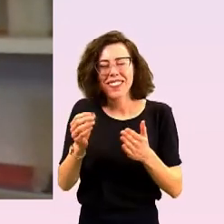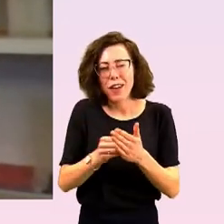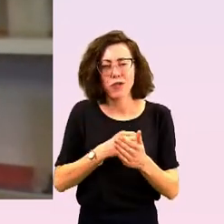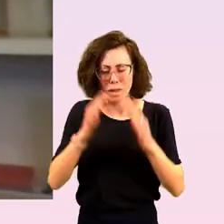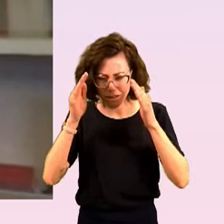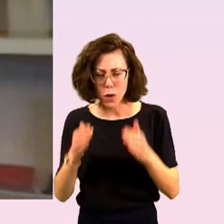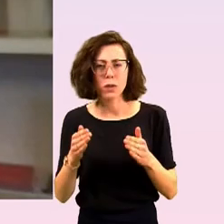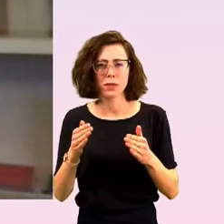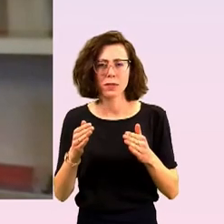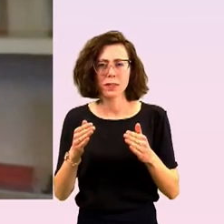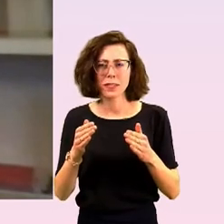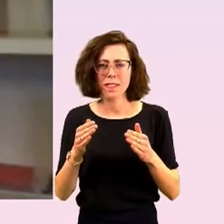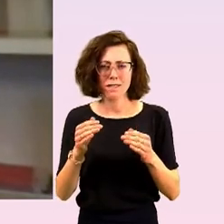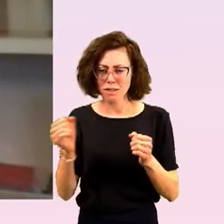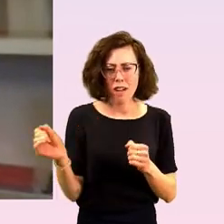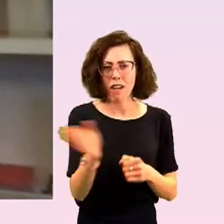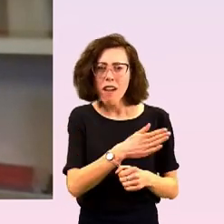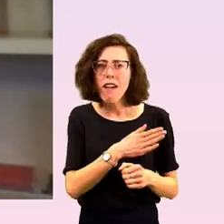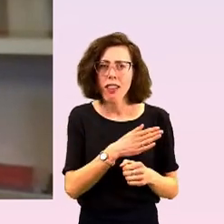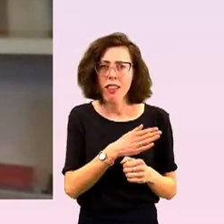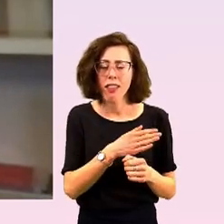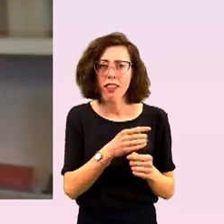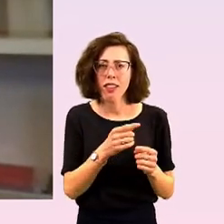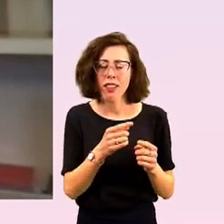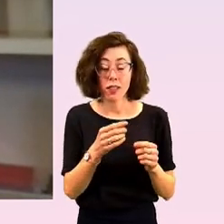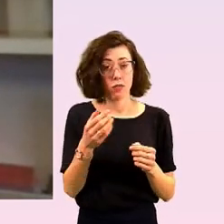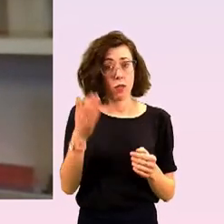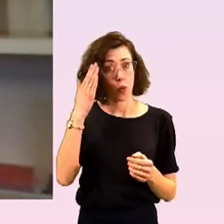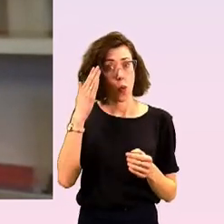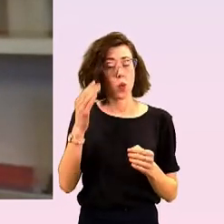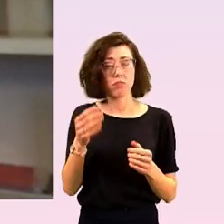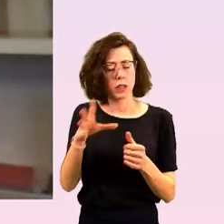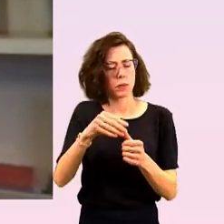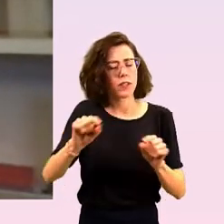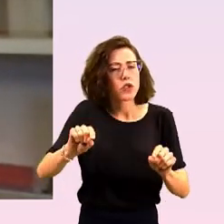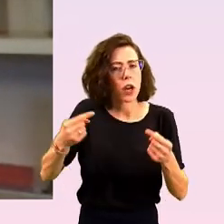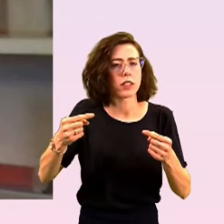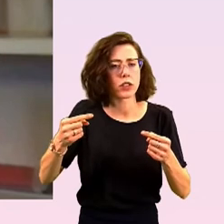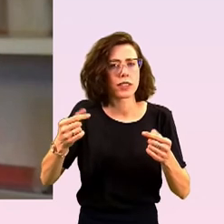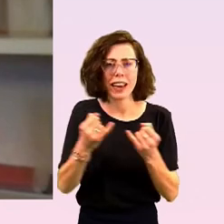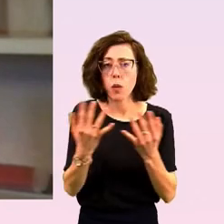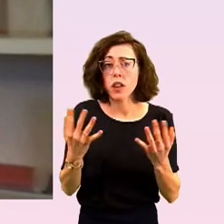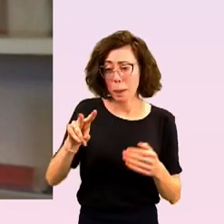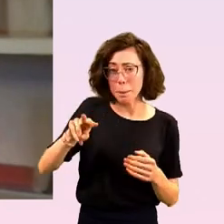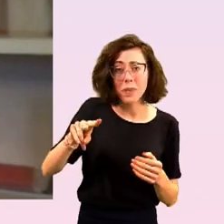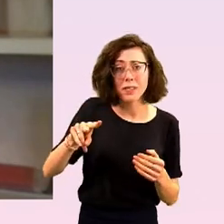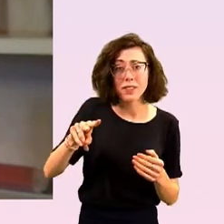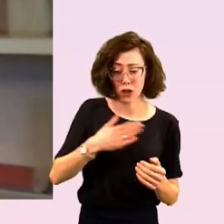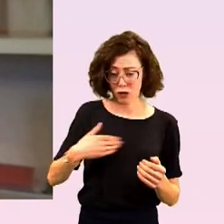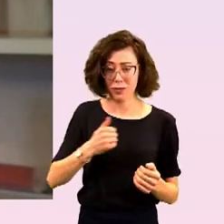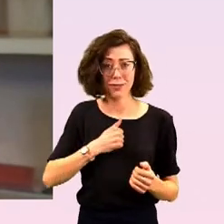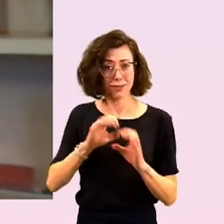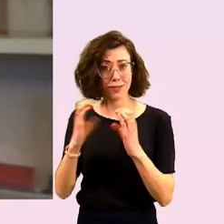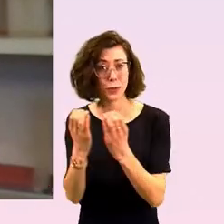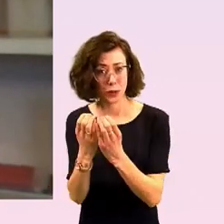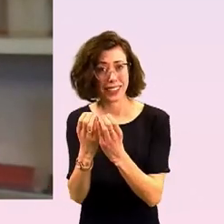specifically meet, you know, with the specific challenges, for example, around the B and T communities,